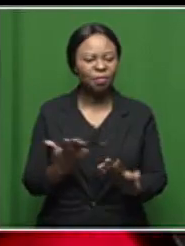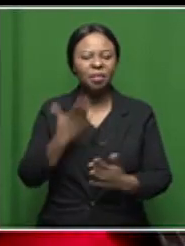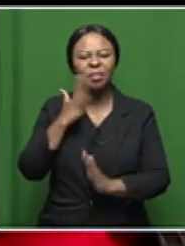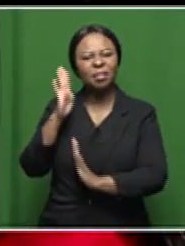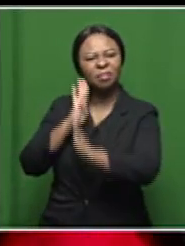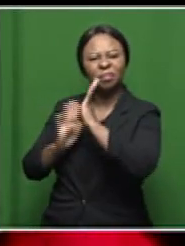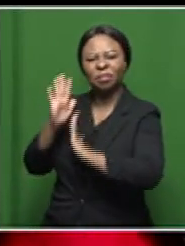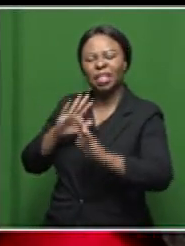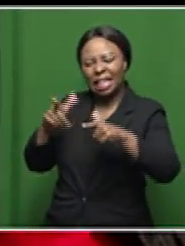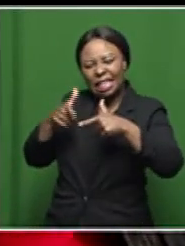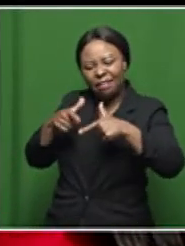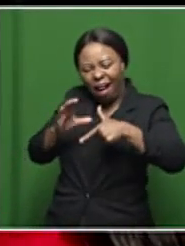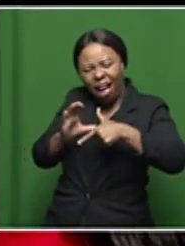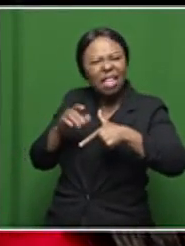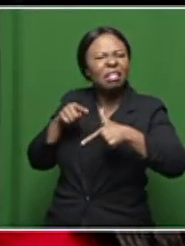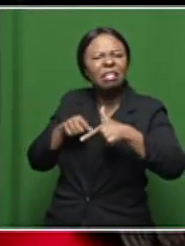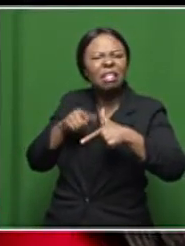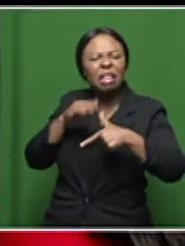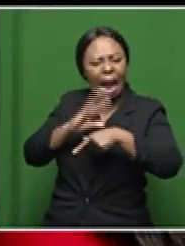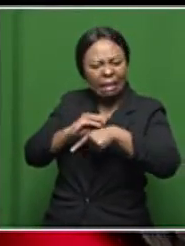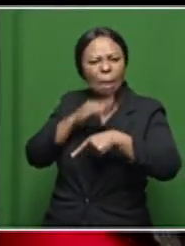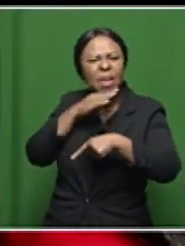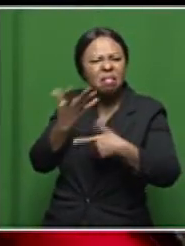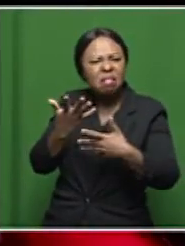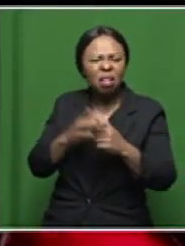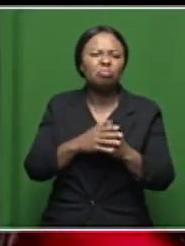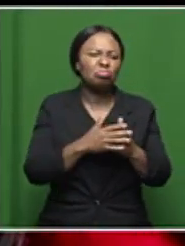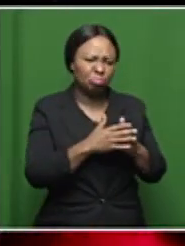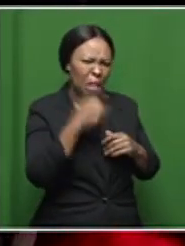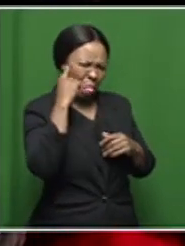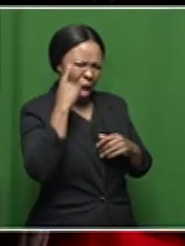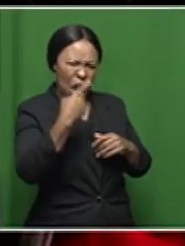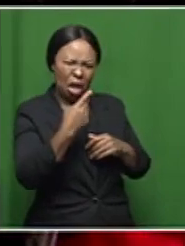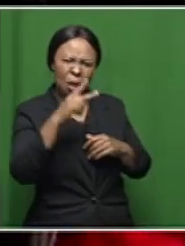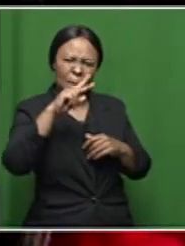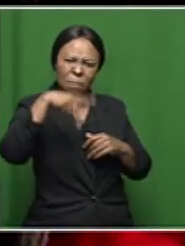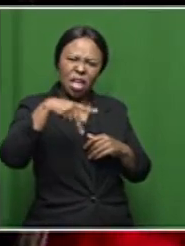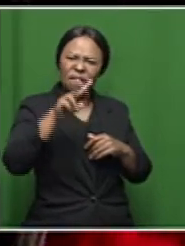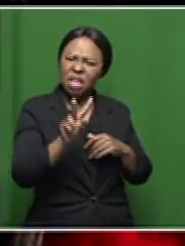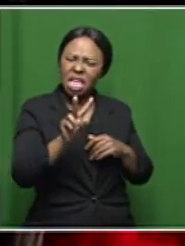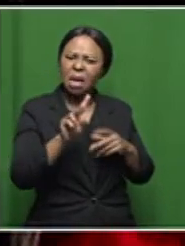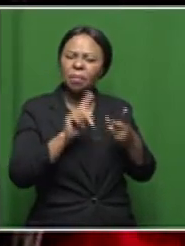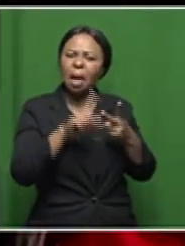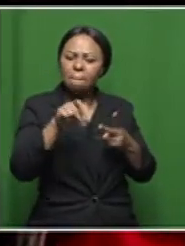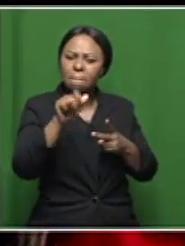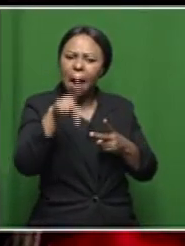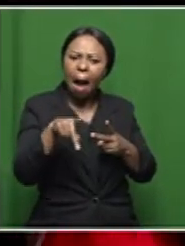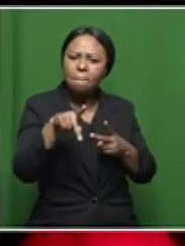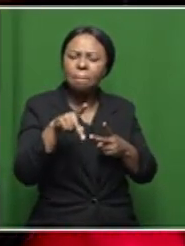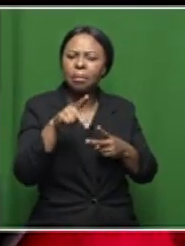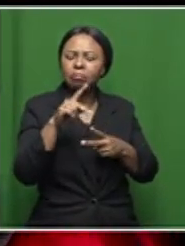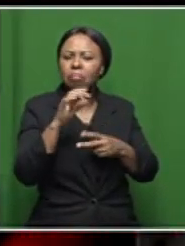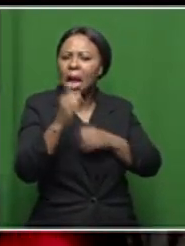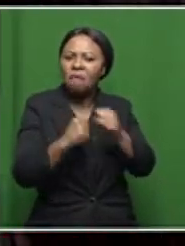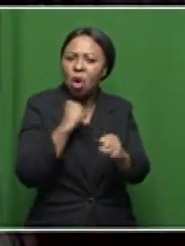What do you know about cervical cancer? I know that it has to do with something called an HPV virus. You have to go and get a pap smear twice a year,